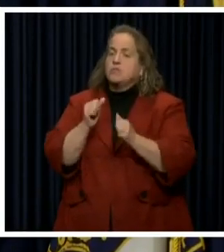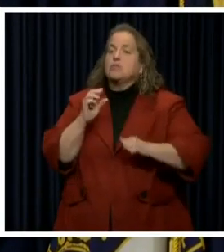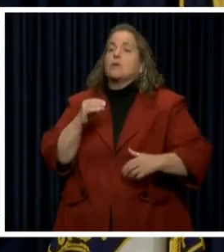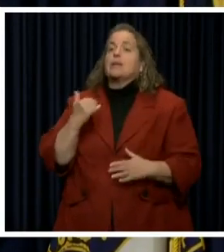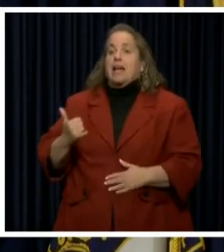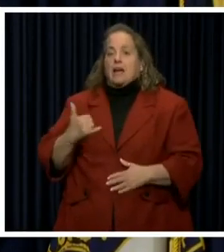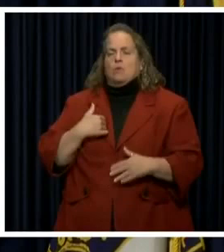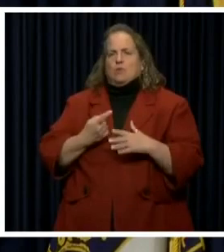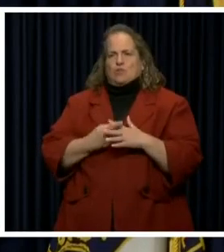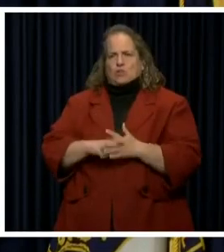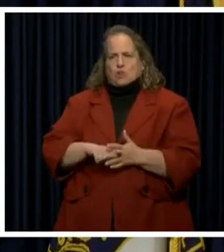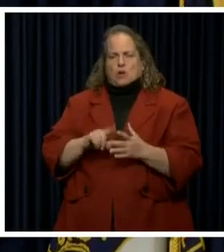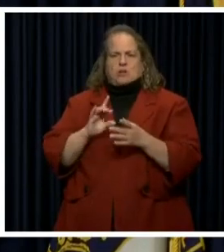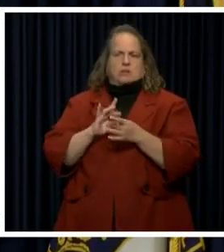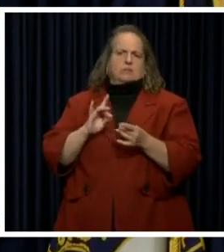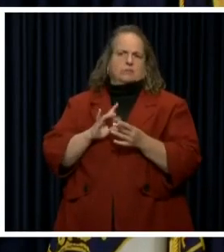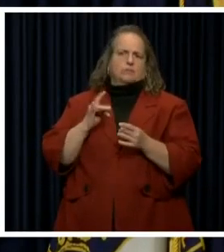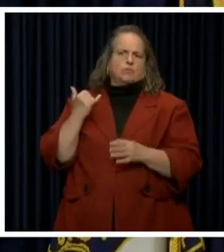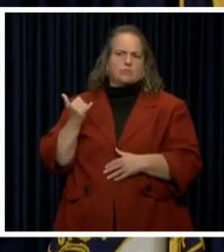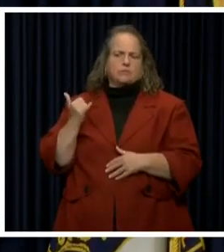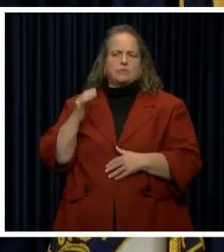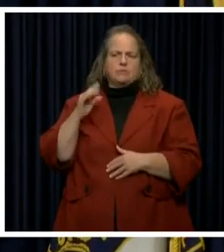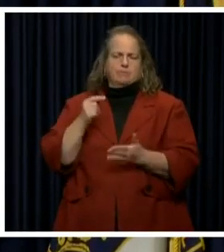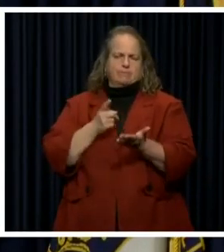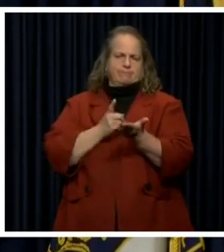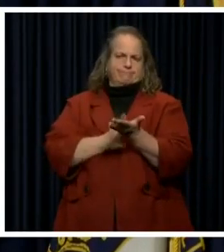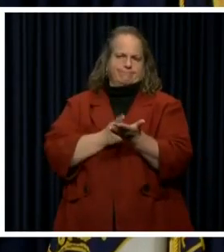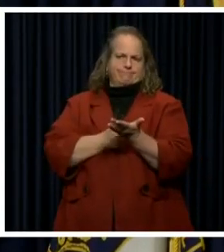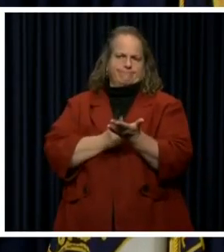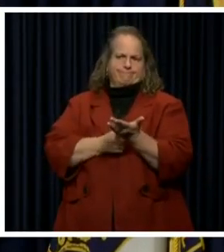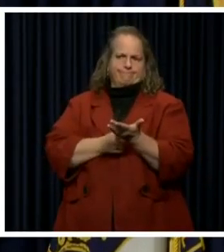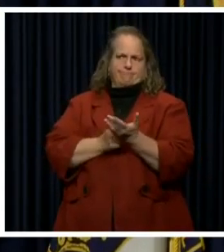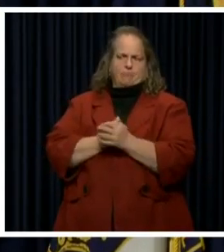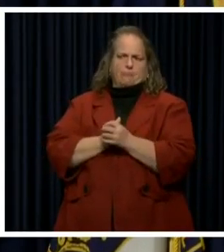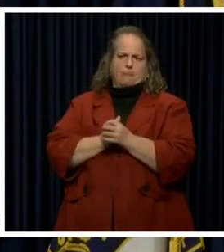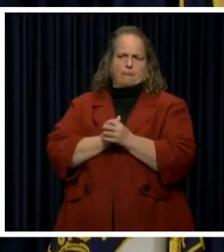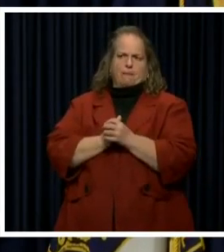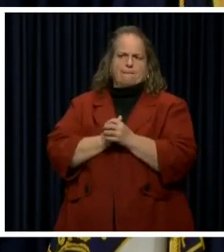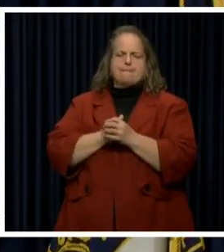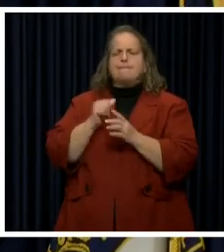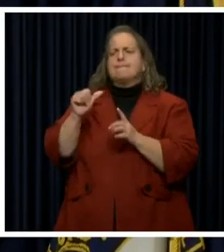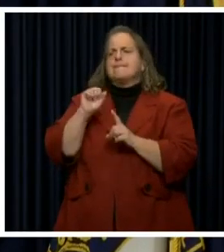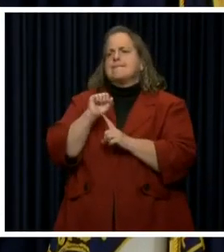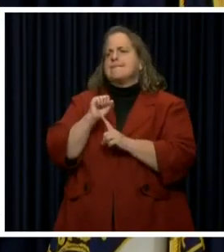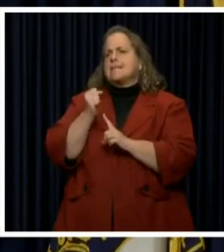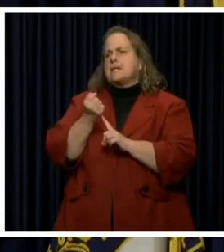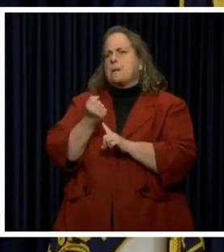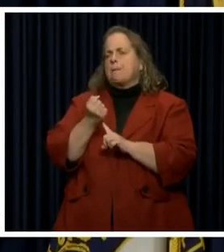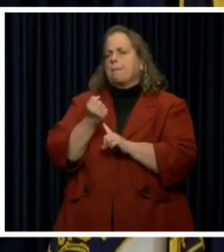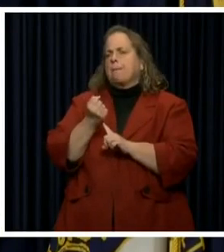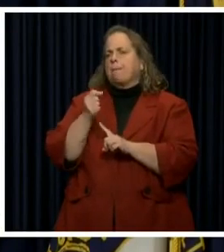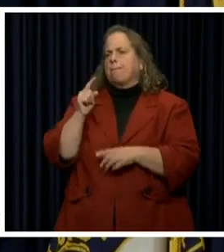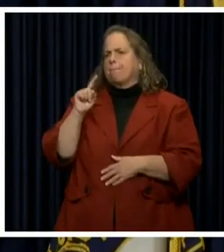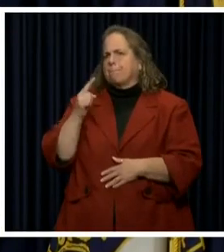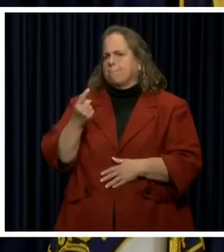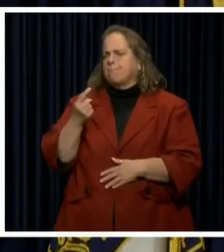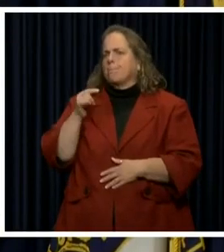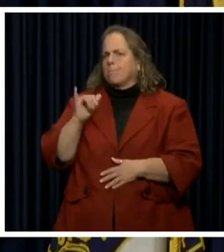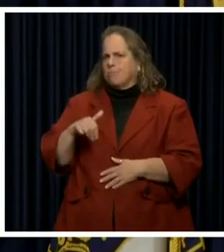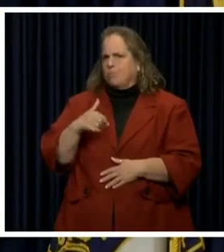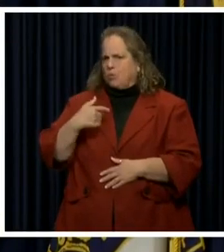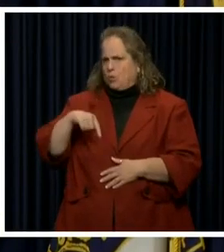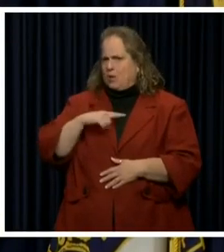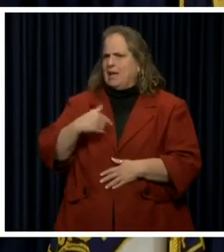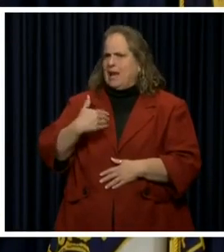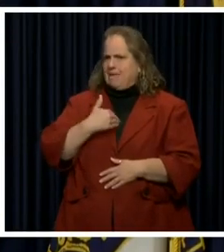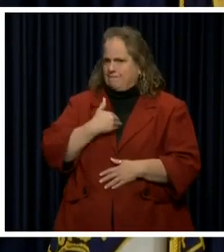start today by talking about a situation first that we have. Our